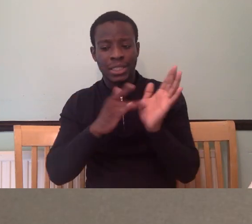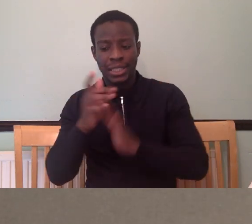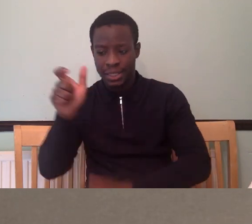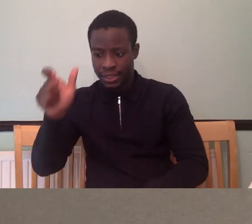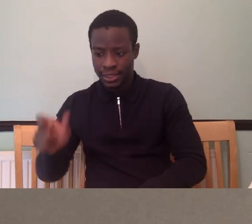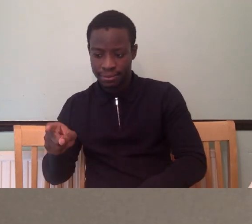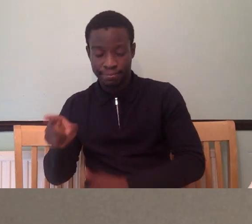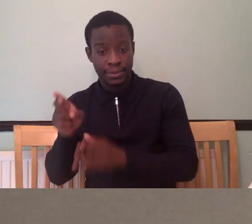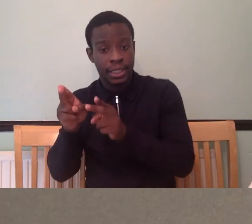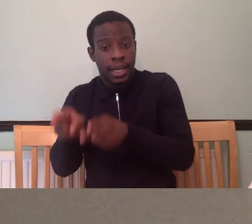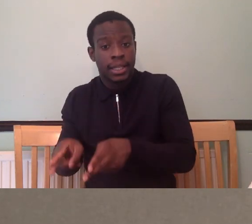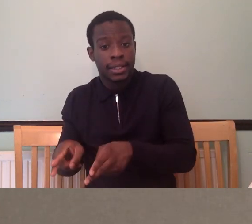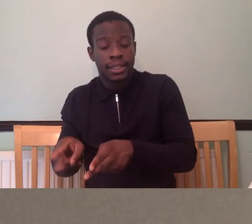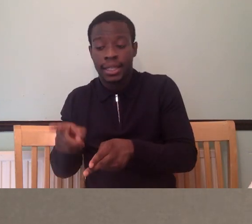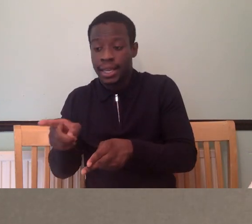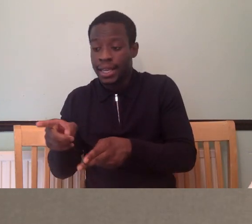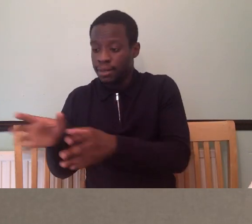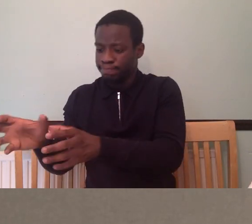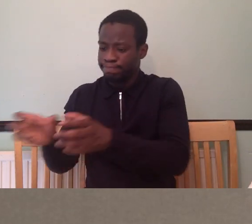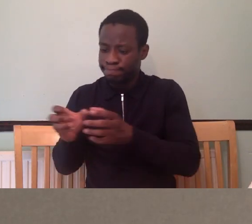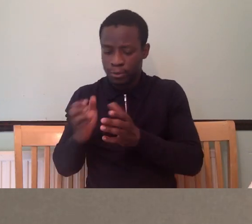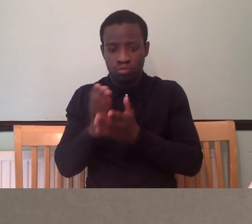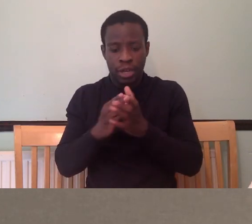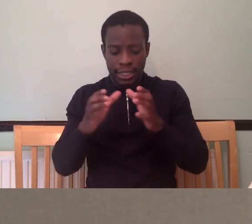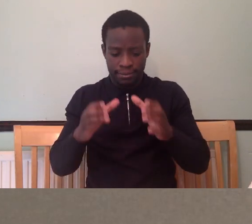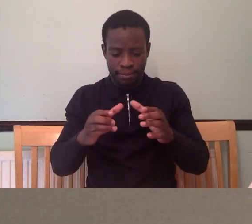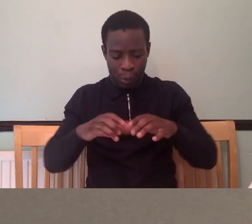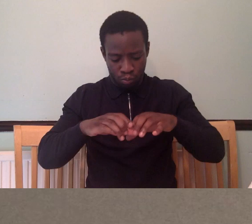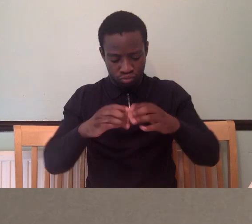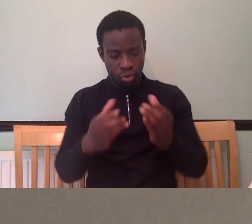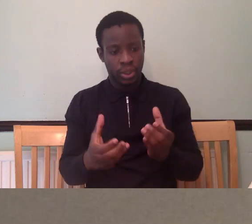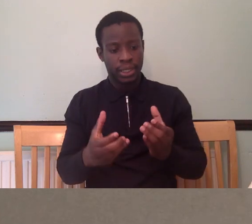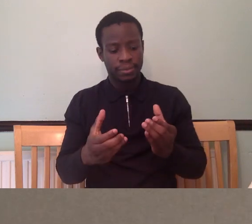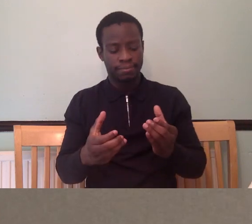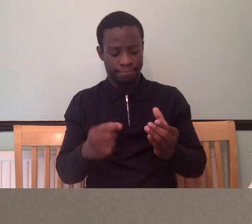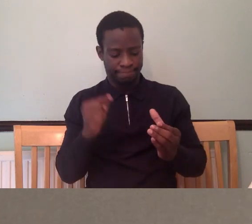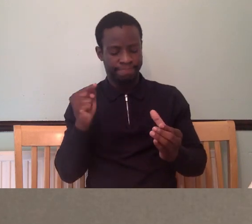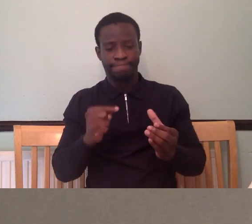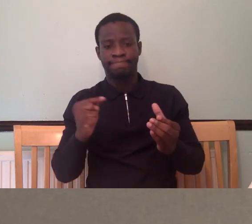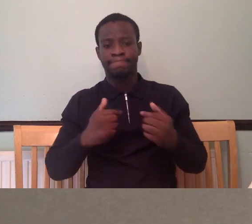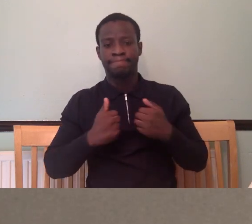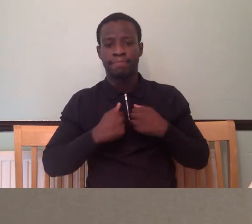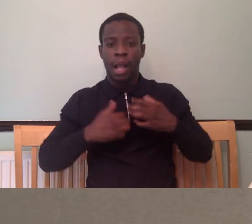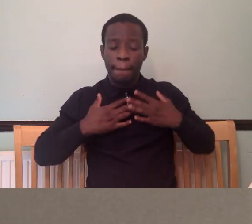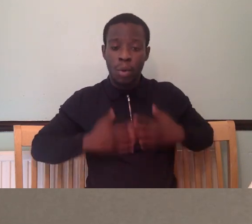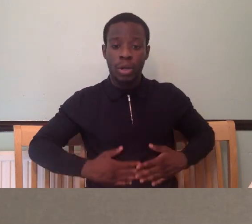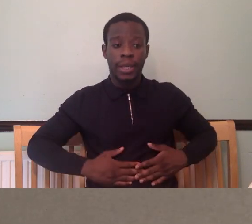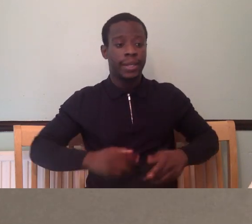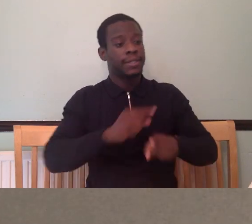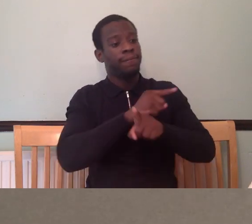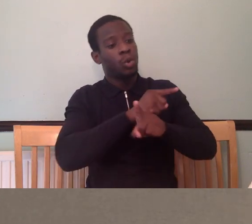bread, and when he had given thanks, he broke it and said, 'This is my body, which is for